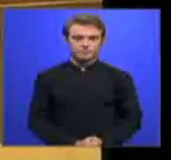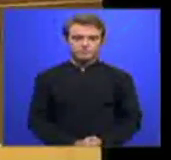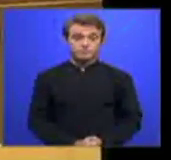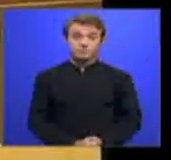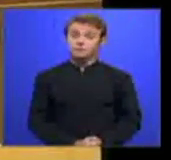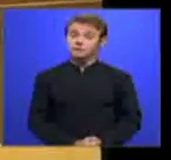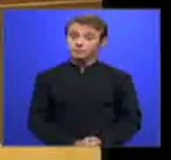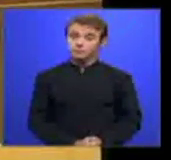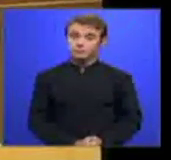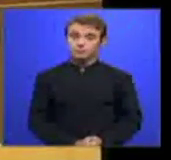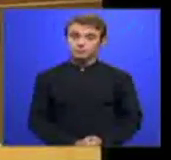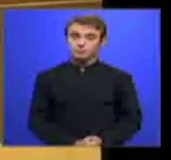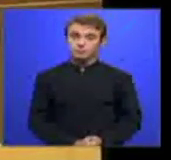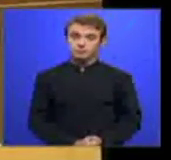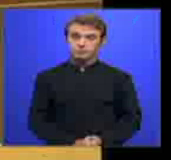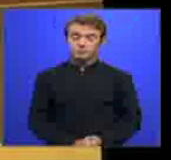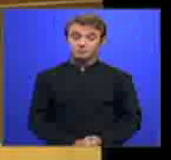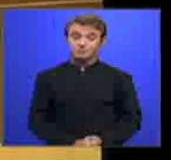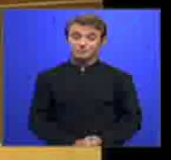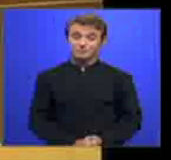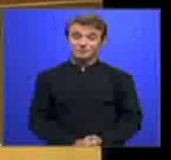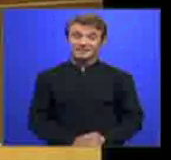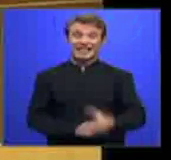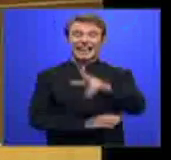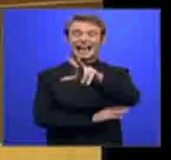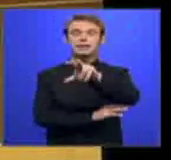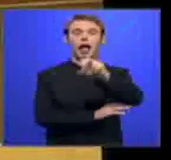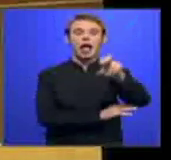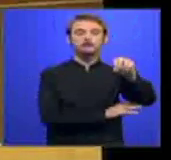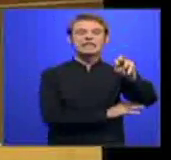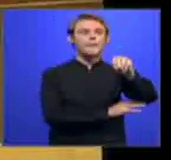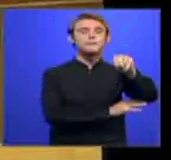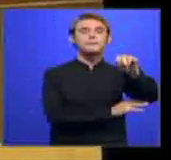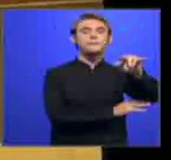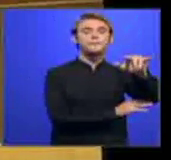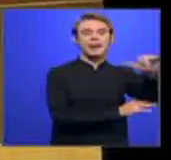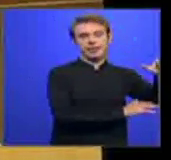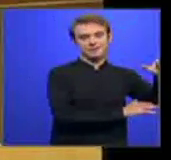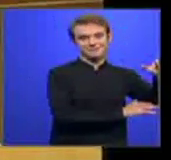I'm talking about 800 million rands.